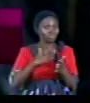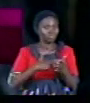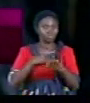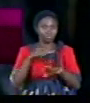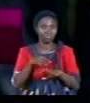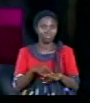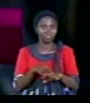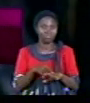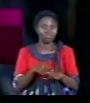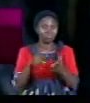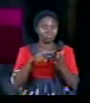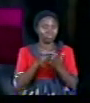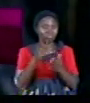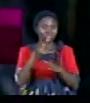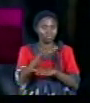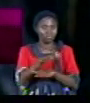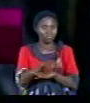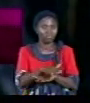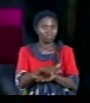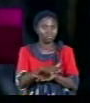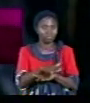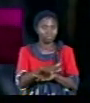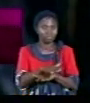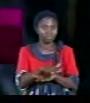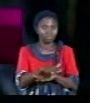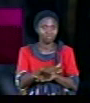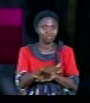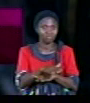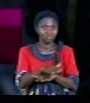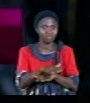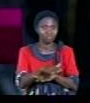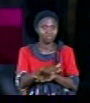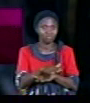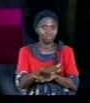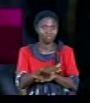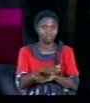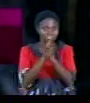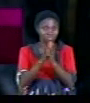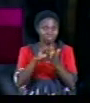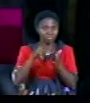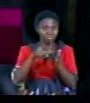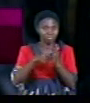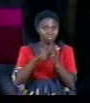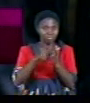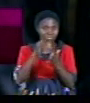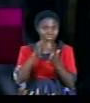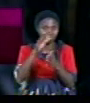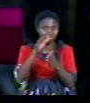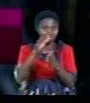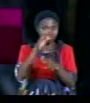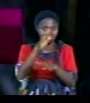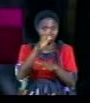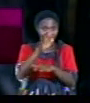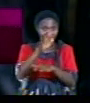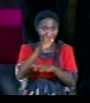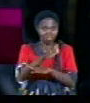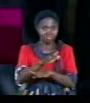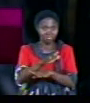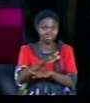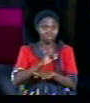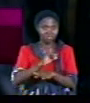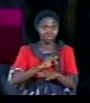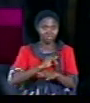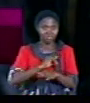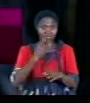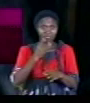evening, I see sign to see that my eye was not, I've seen road. So praise the